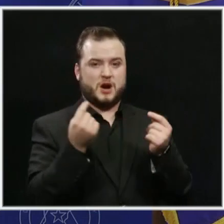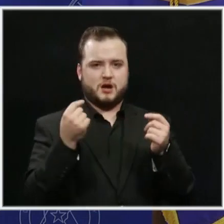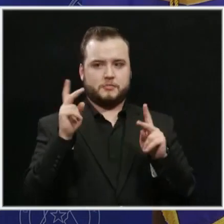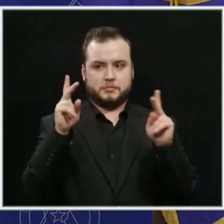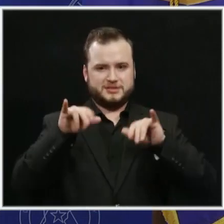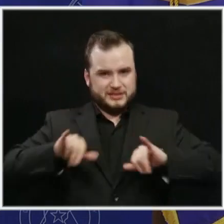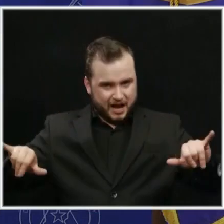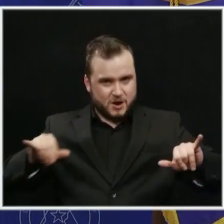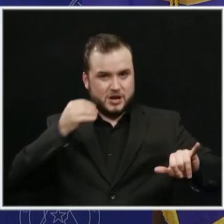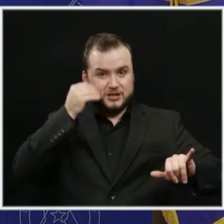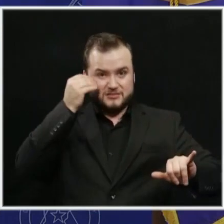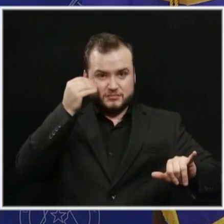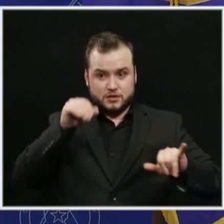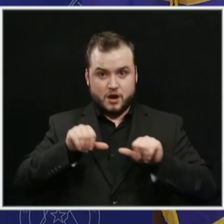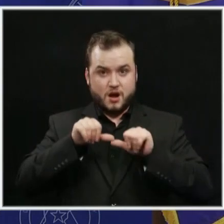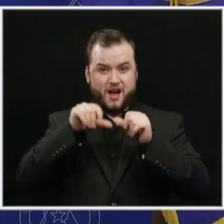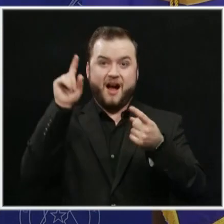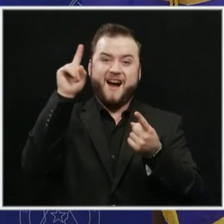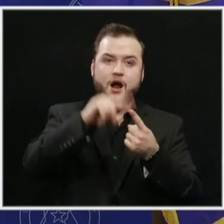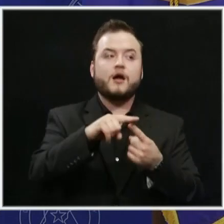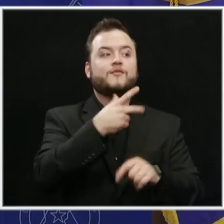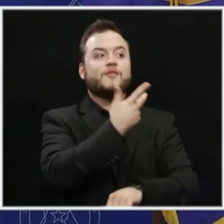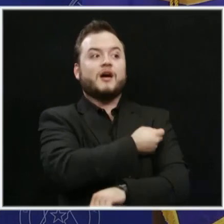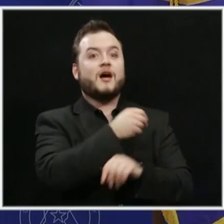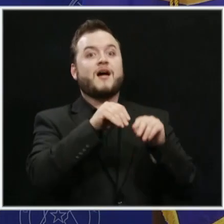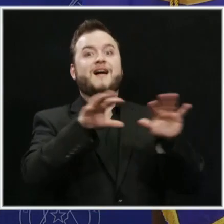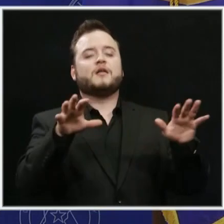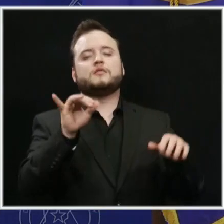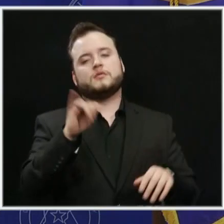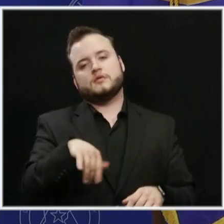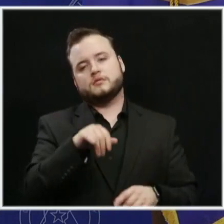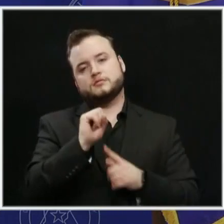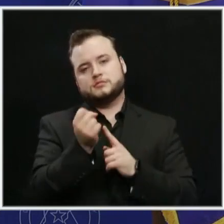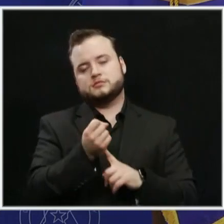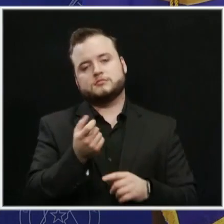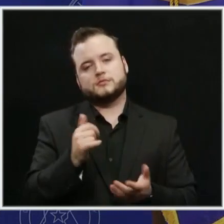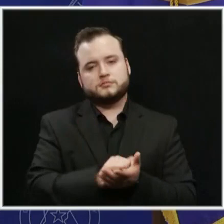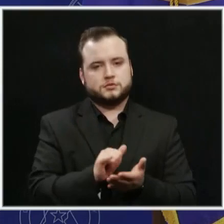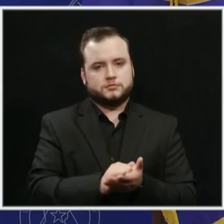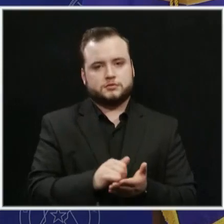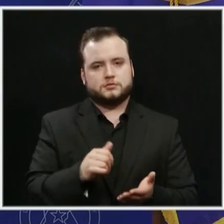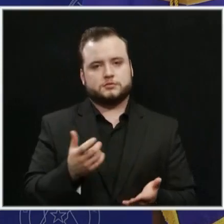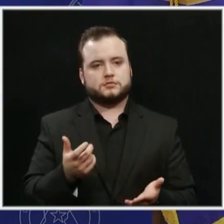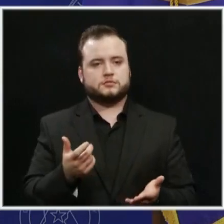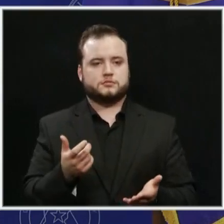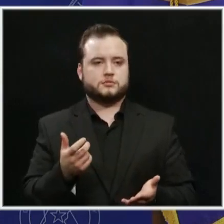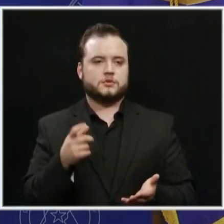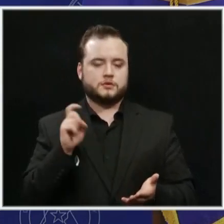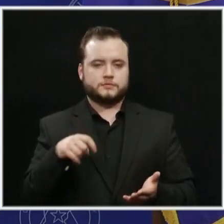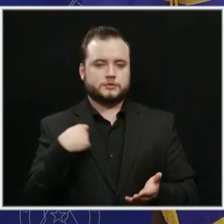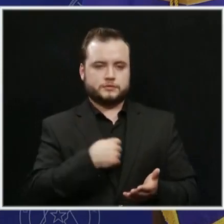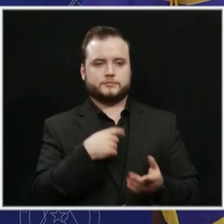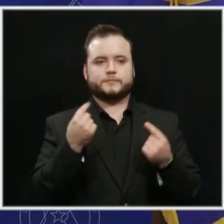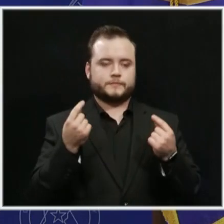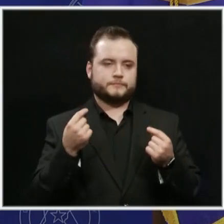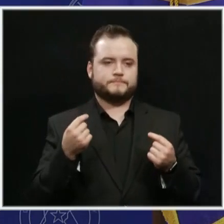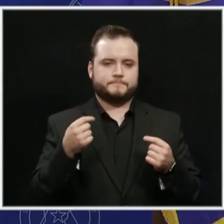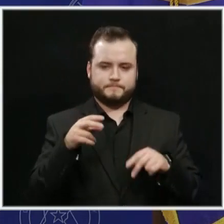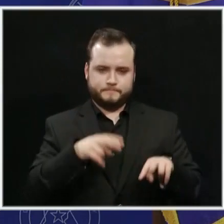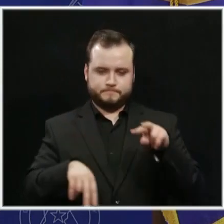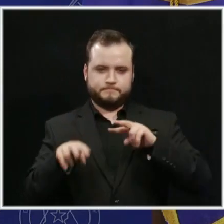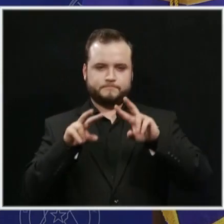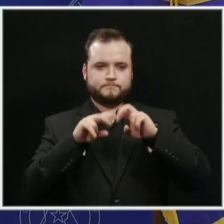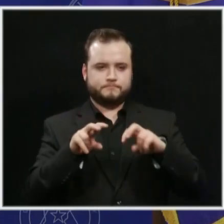not sustainable. We had to figure out a way to first understand, and we've learned so much in the last month about this